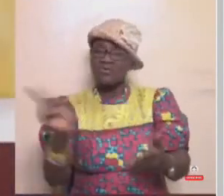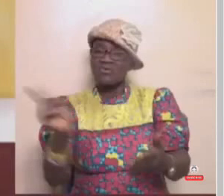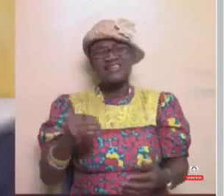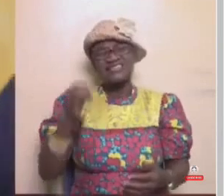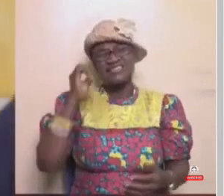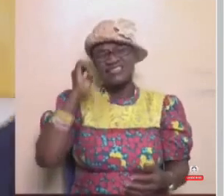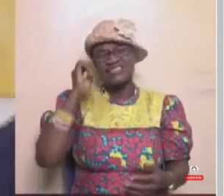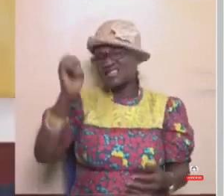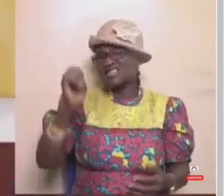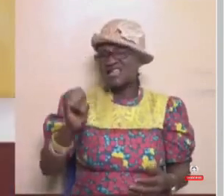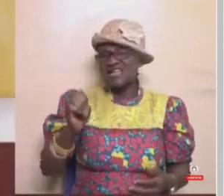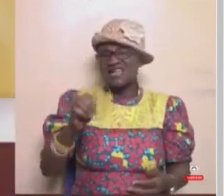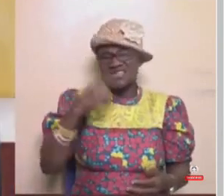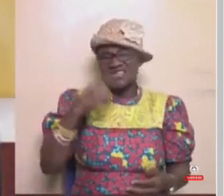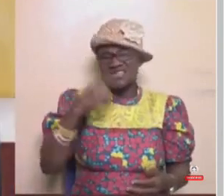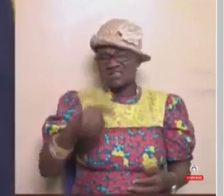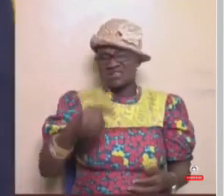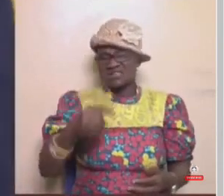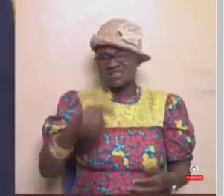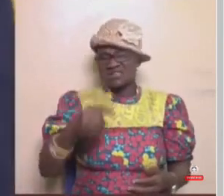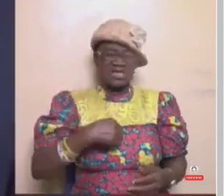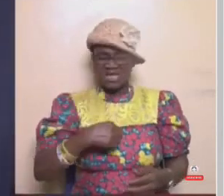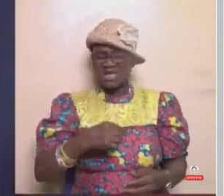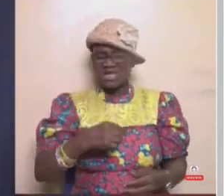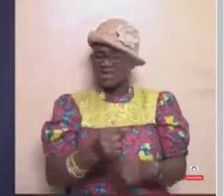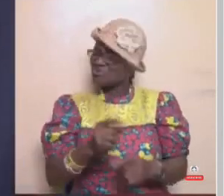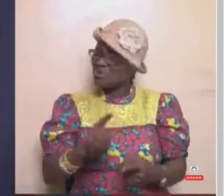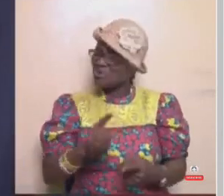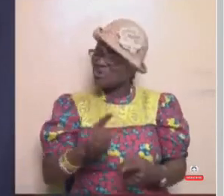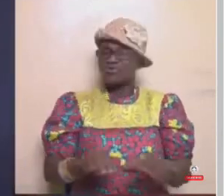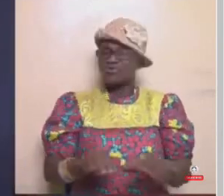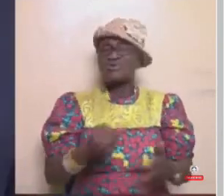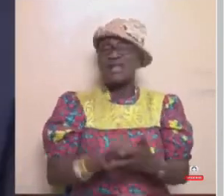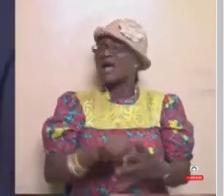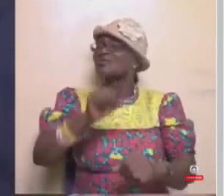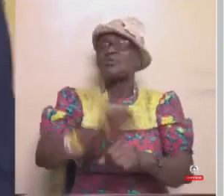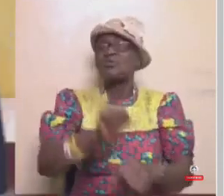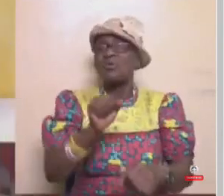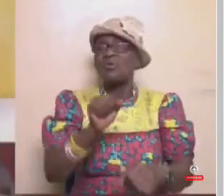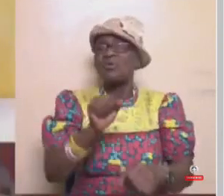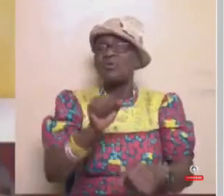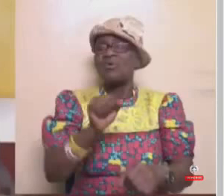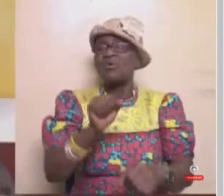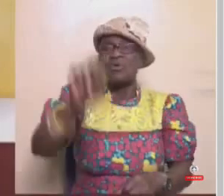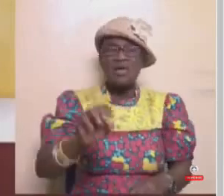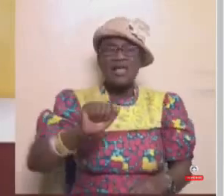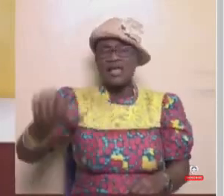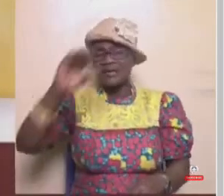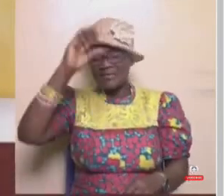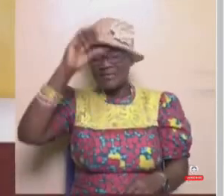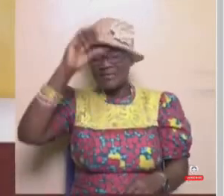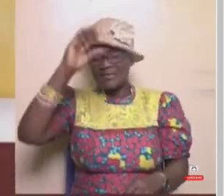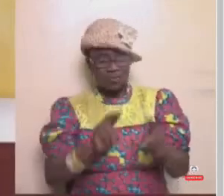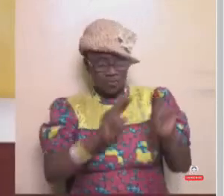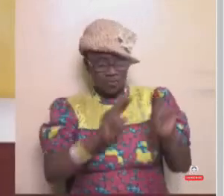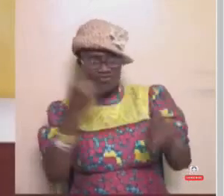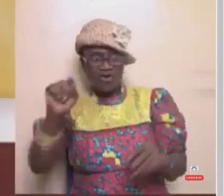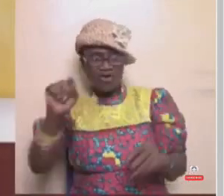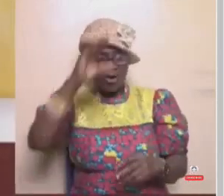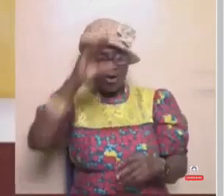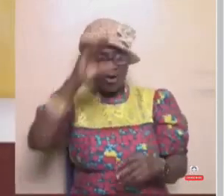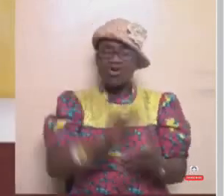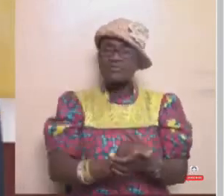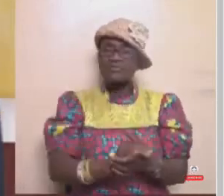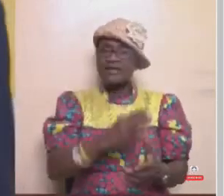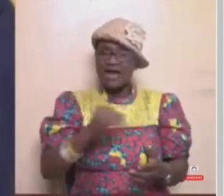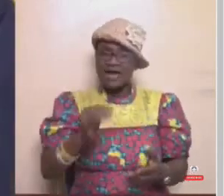me. I cannot take that kind of a job." A woman that had been looking for a husband for years, and